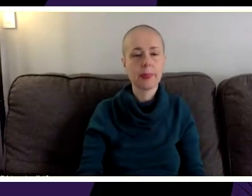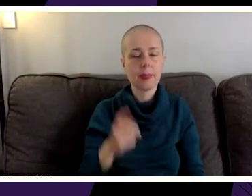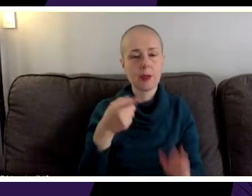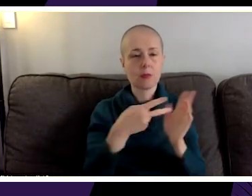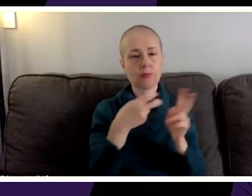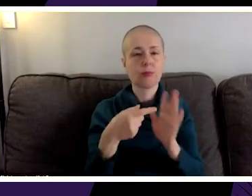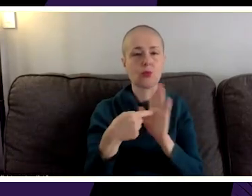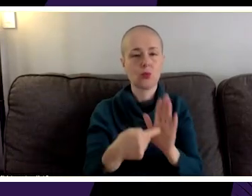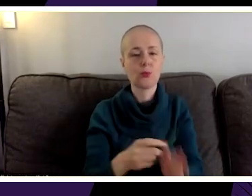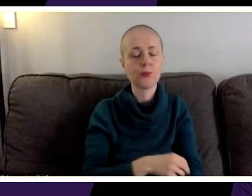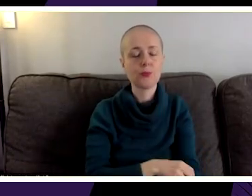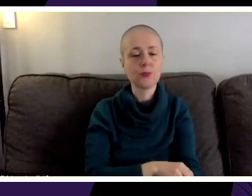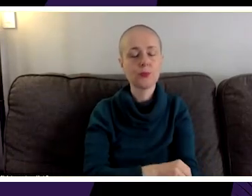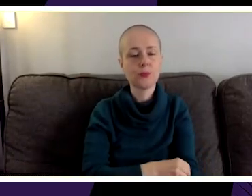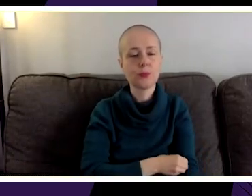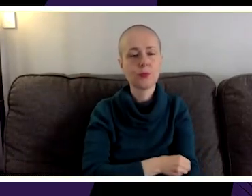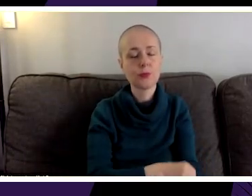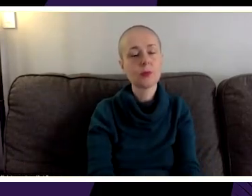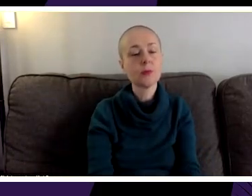the event.